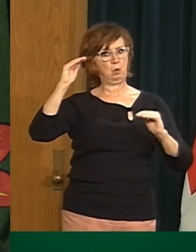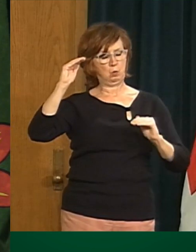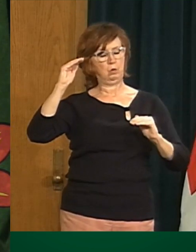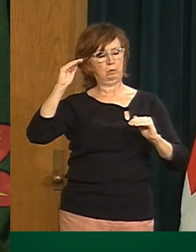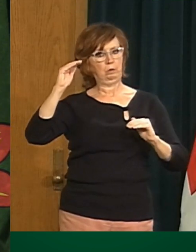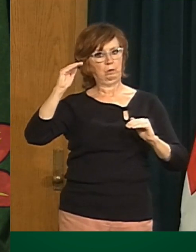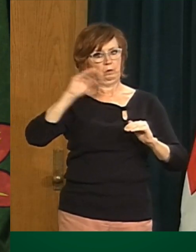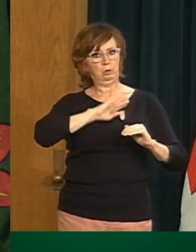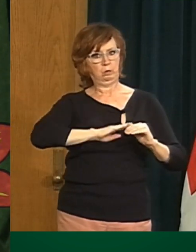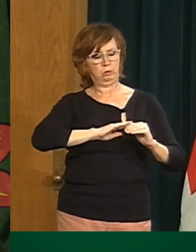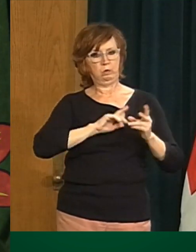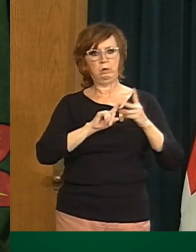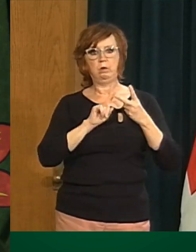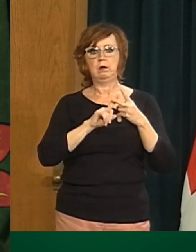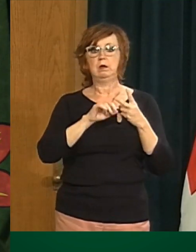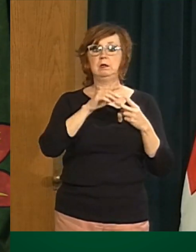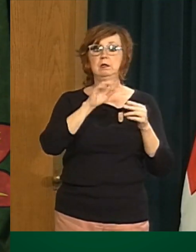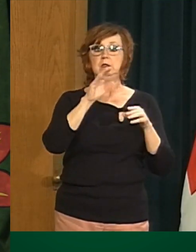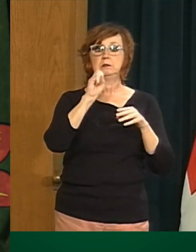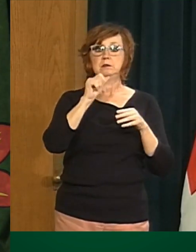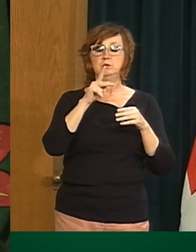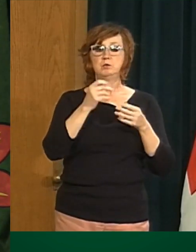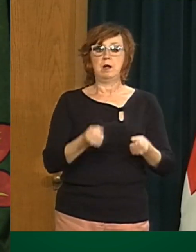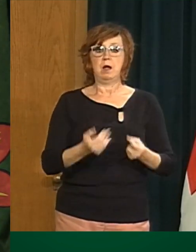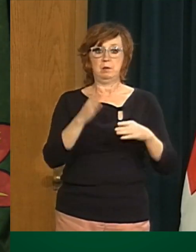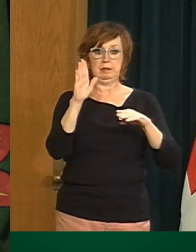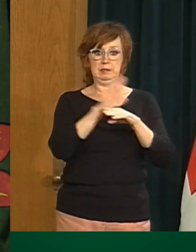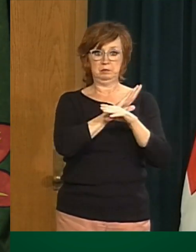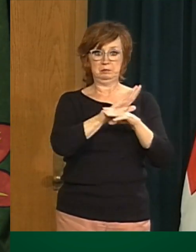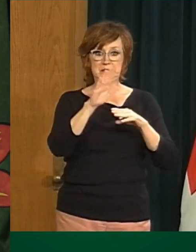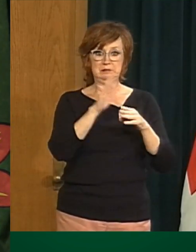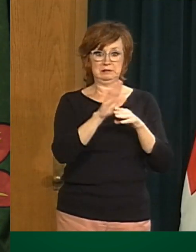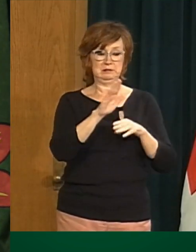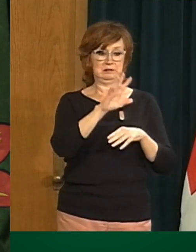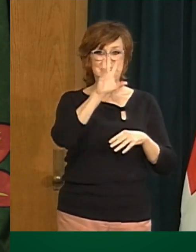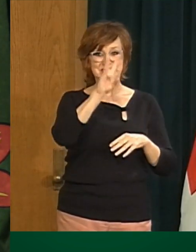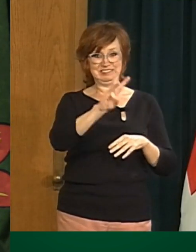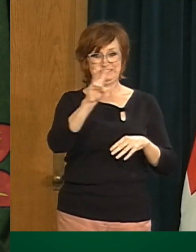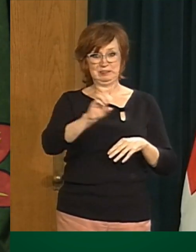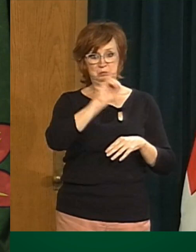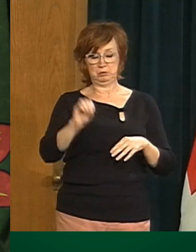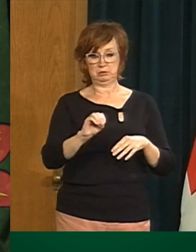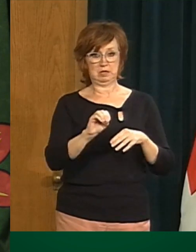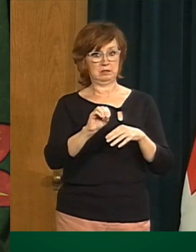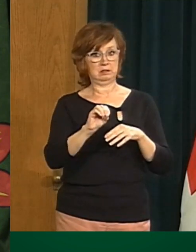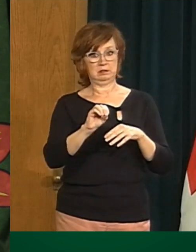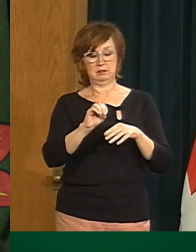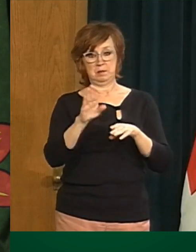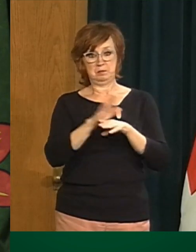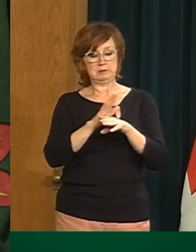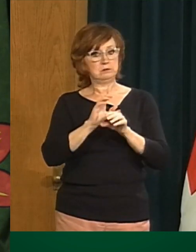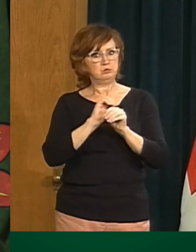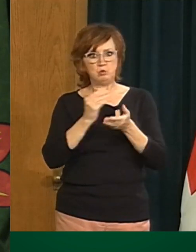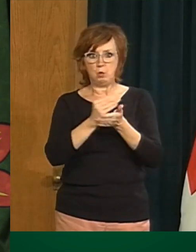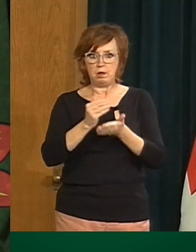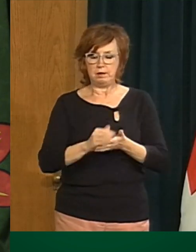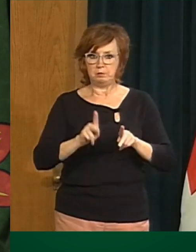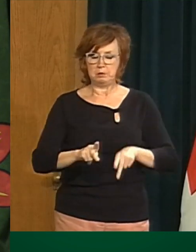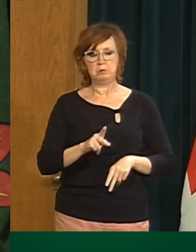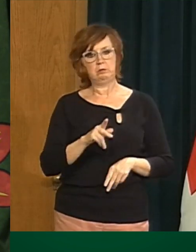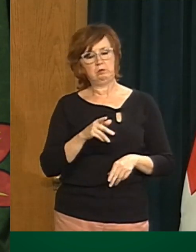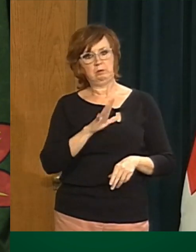businesses, 66%, who experienced no layoffs. And we had the lowest number of